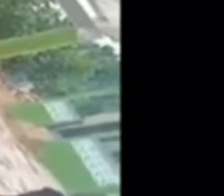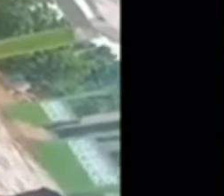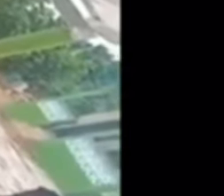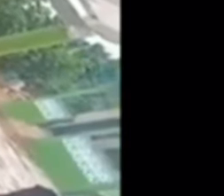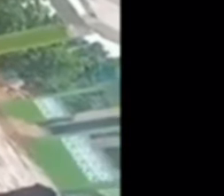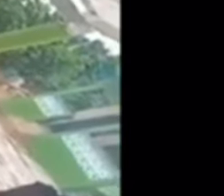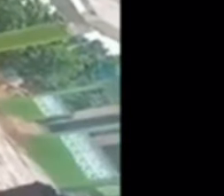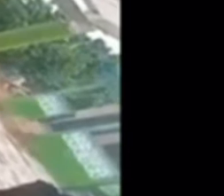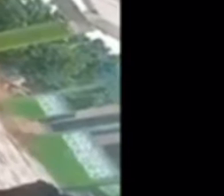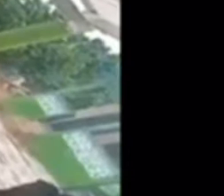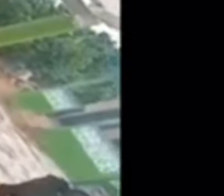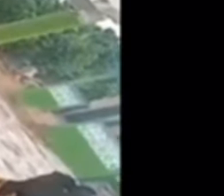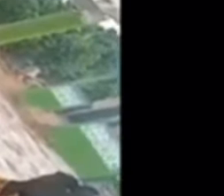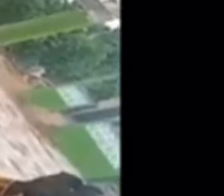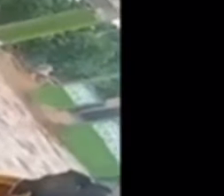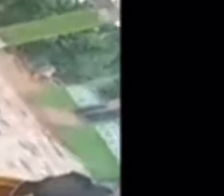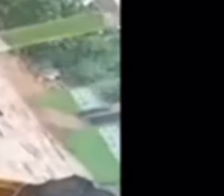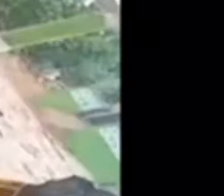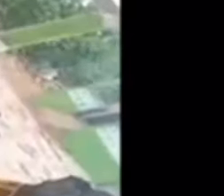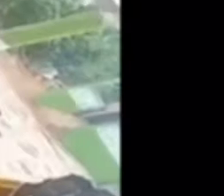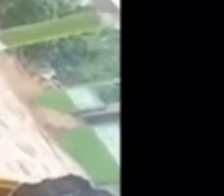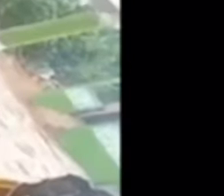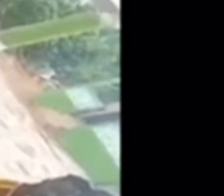aha bie sound no wase no